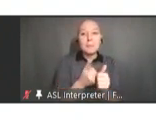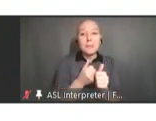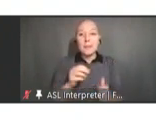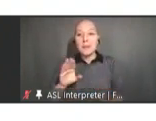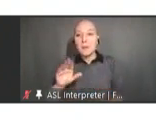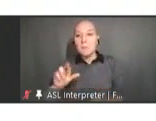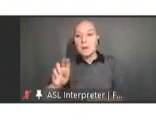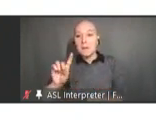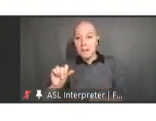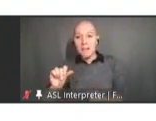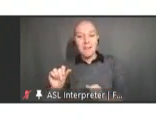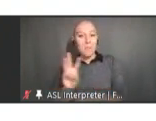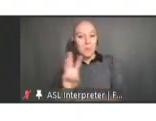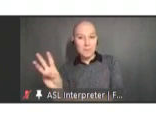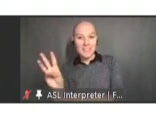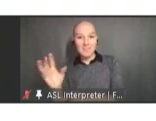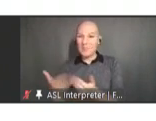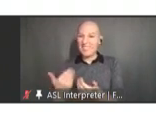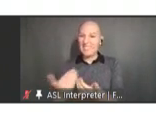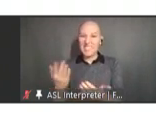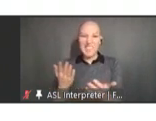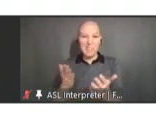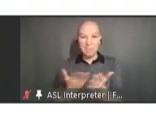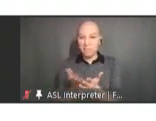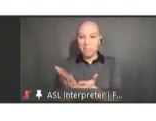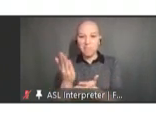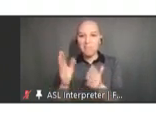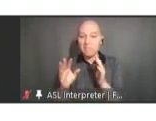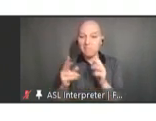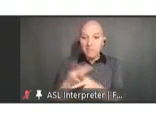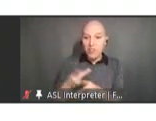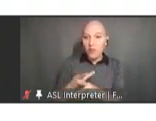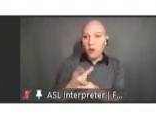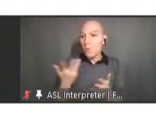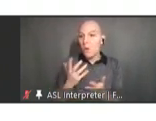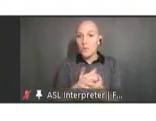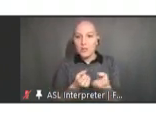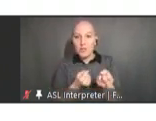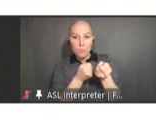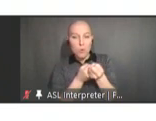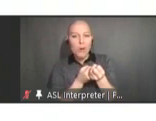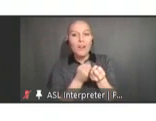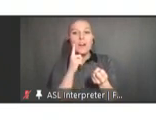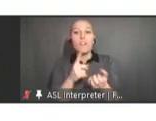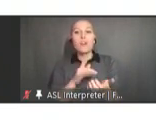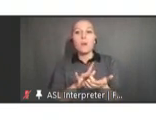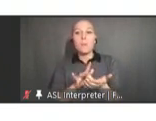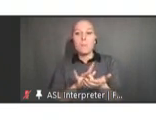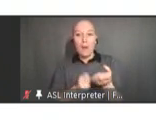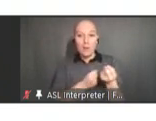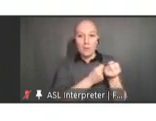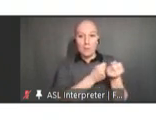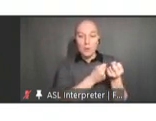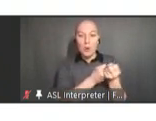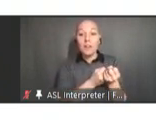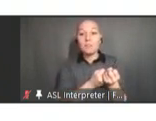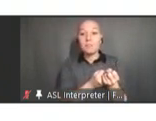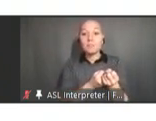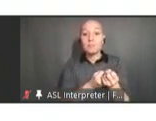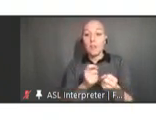easily through that site to find out all that we are supporting for medical countermeasures for COVID-19 and other threat